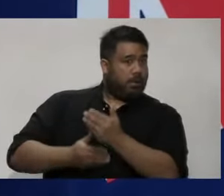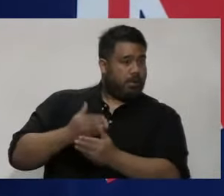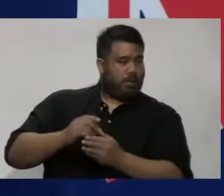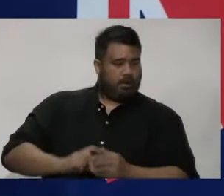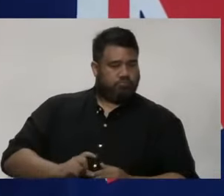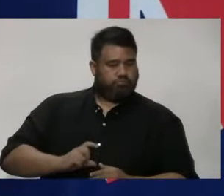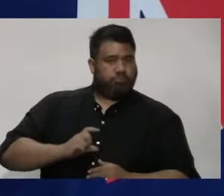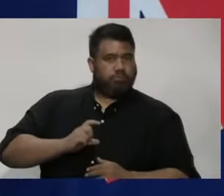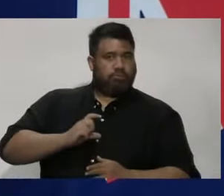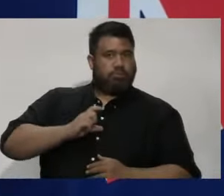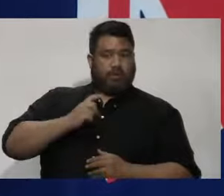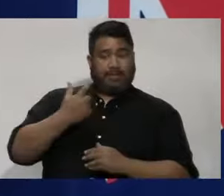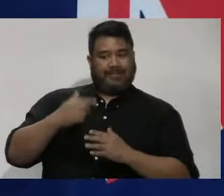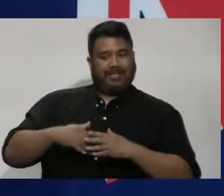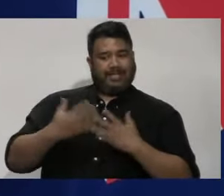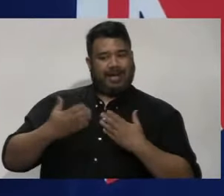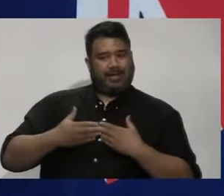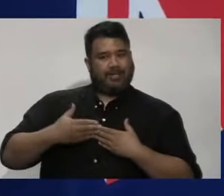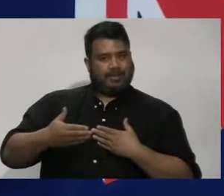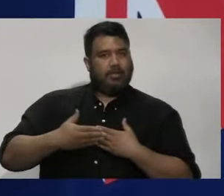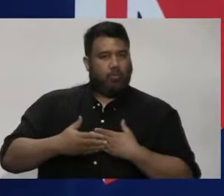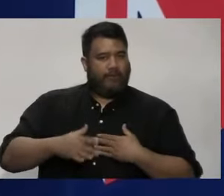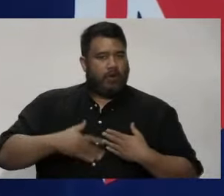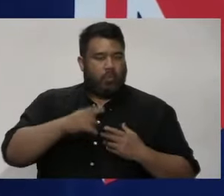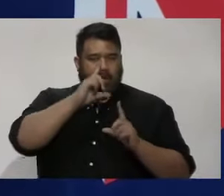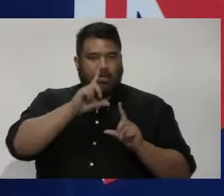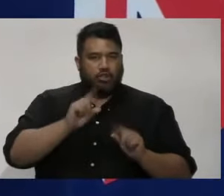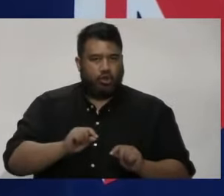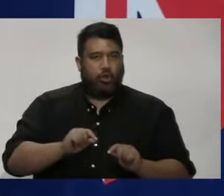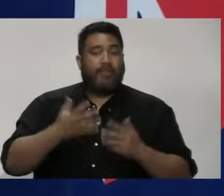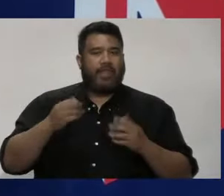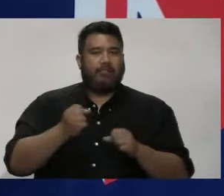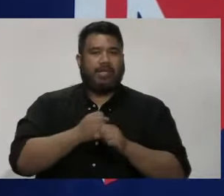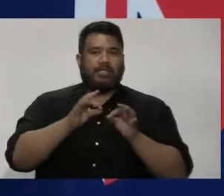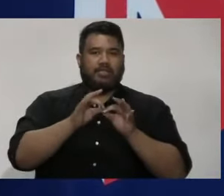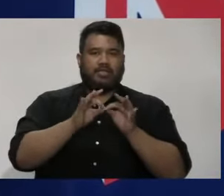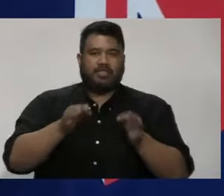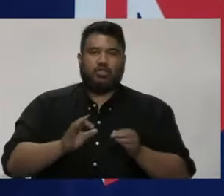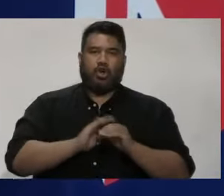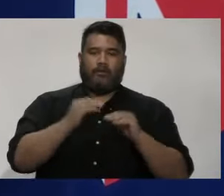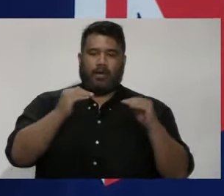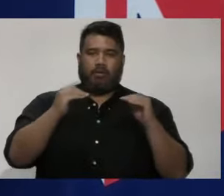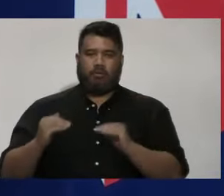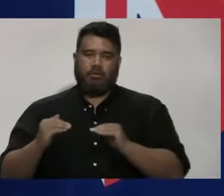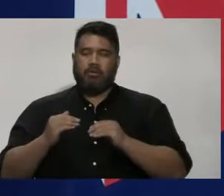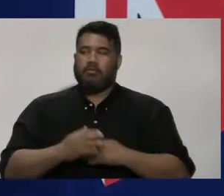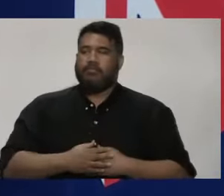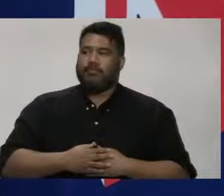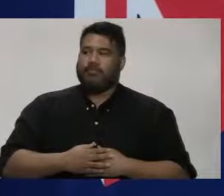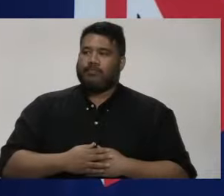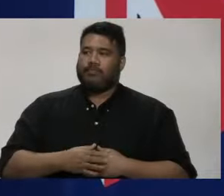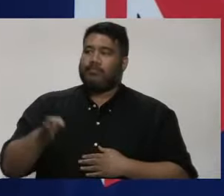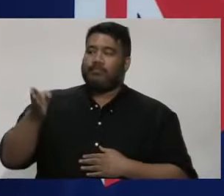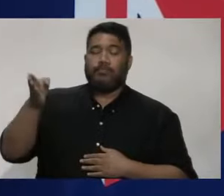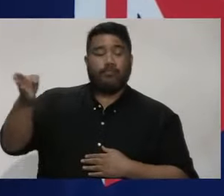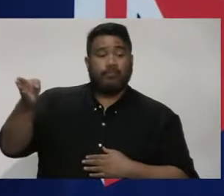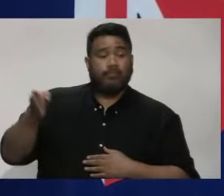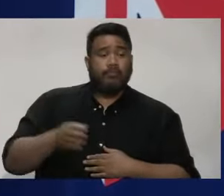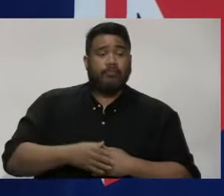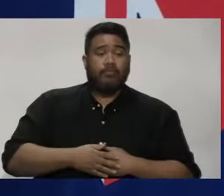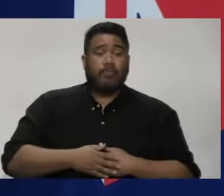the next 7 days. What could prevent a shift down alert levels on Sunday?